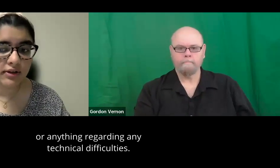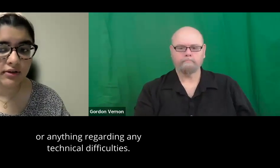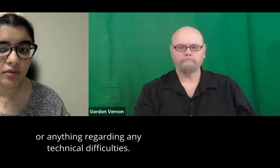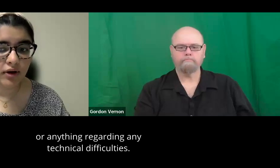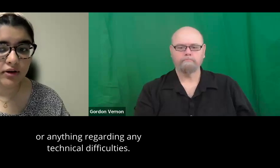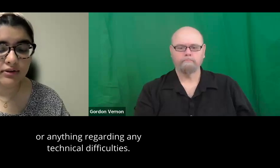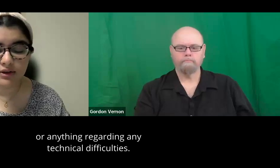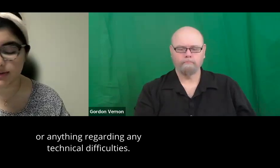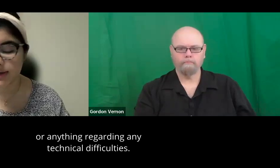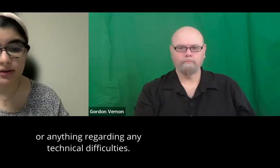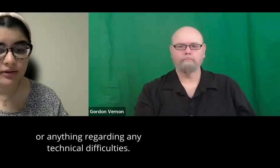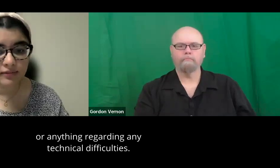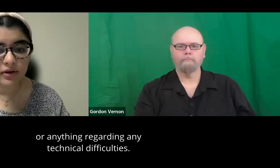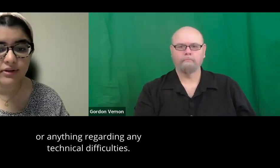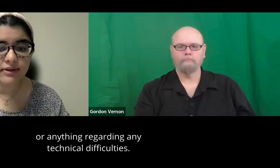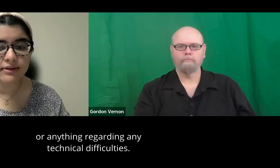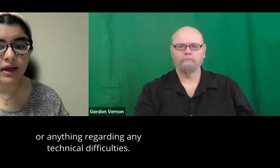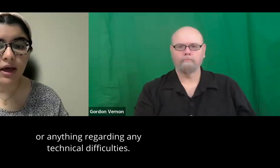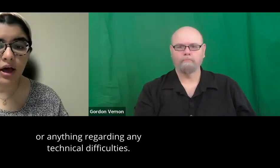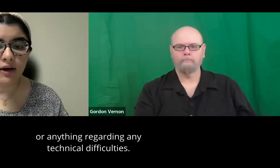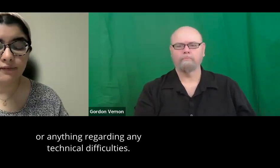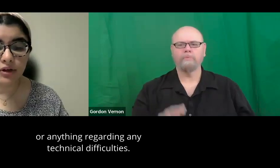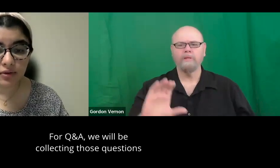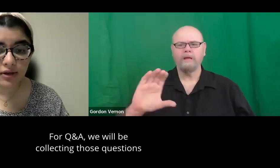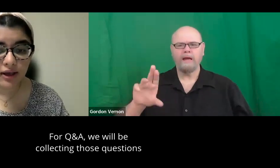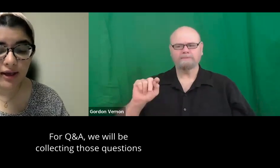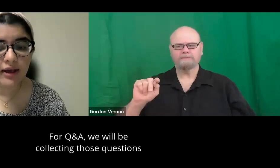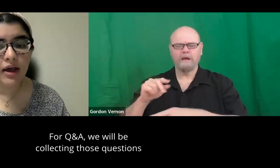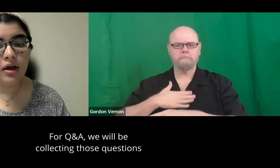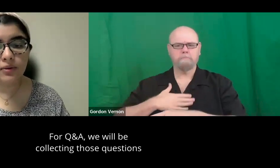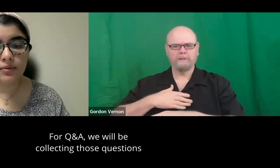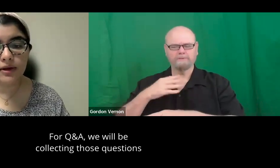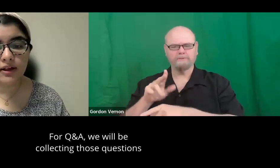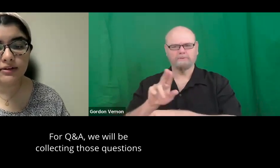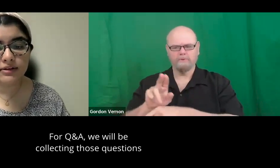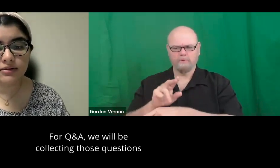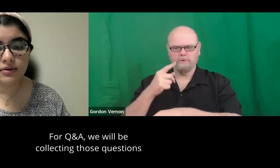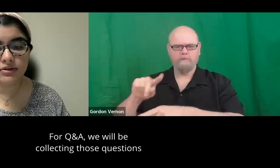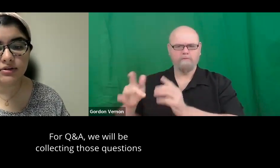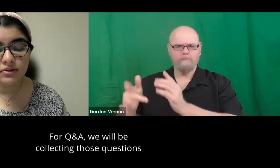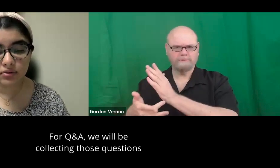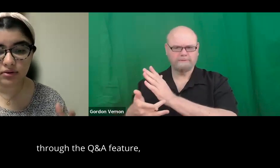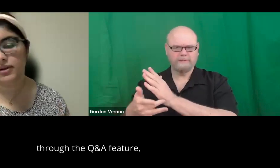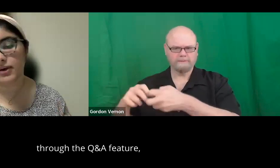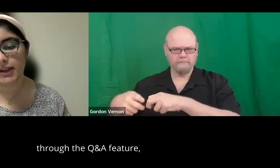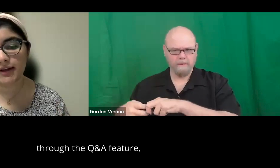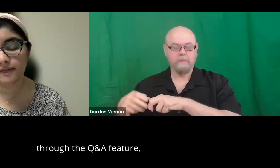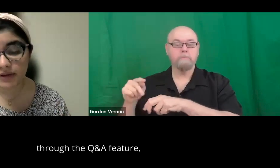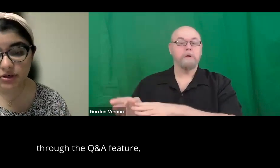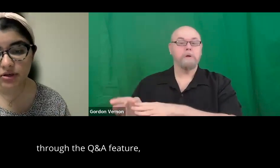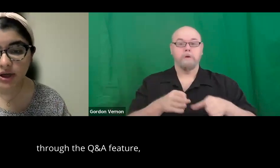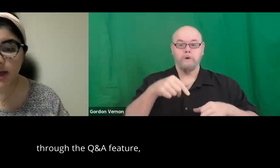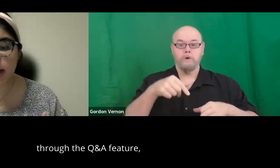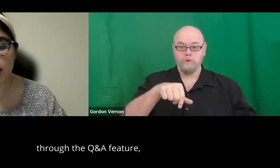or anything regarding any technical difficulties. For Q&A, we will be collecting those questions through the